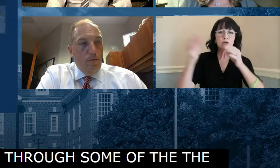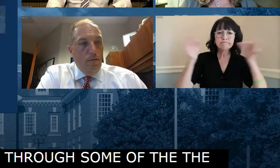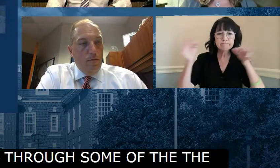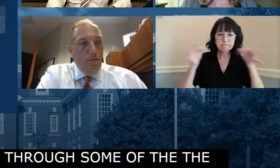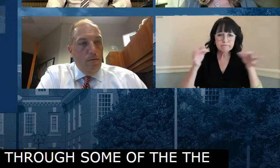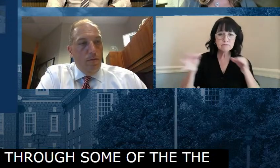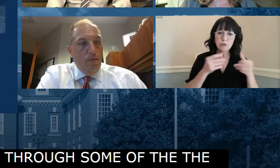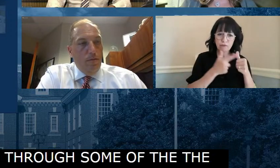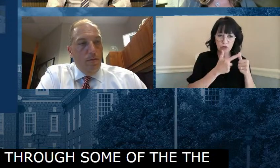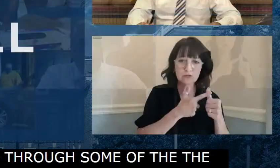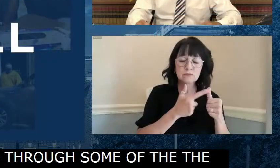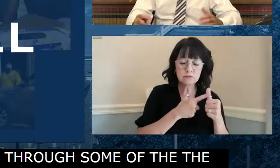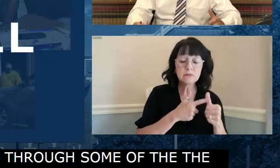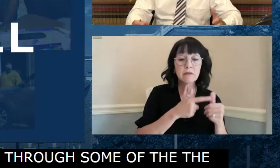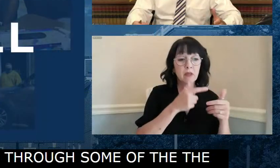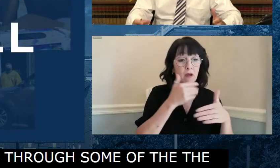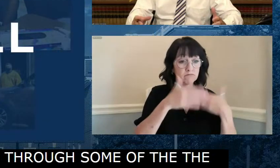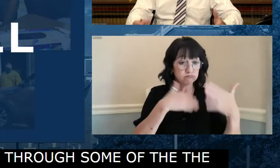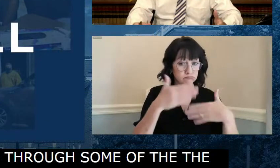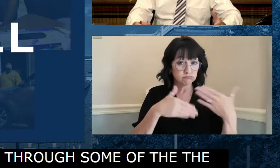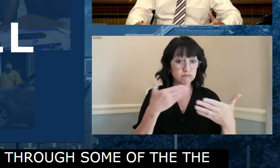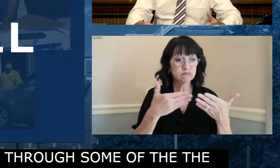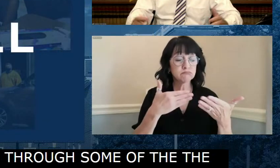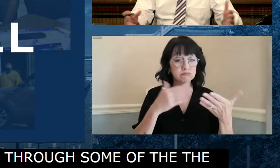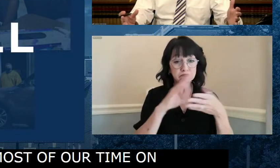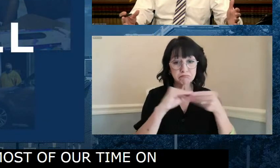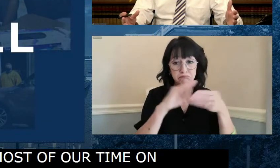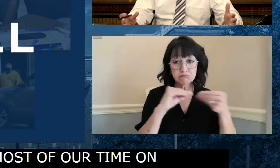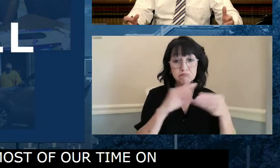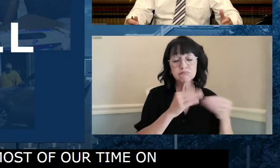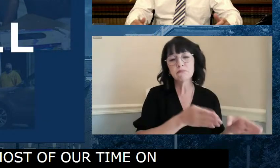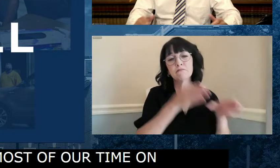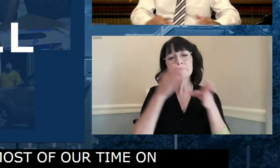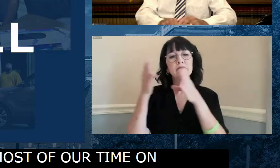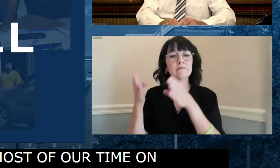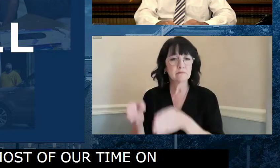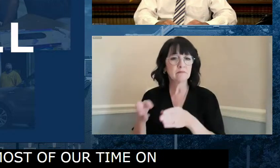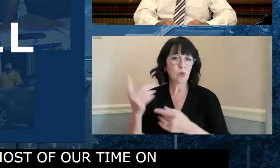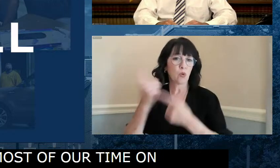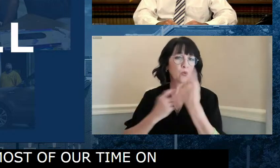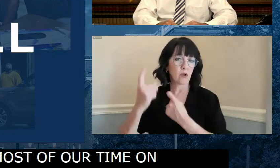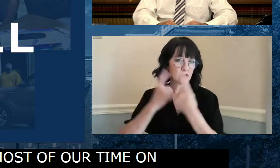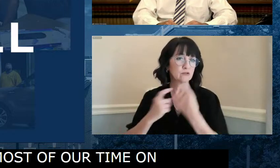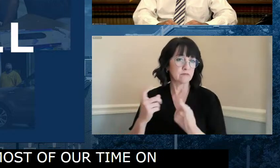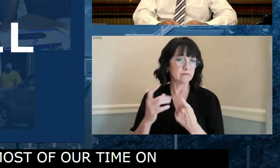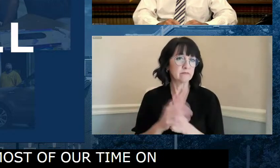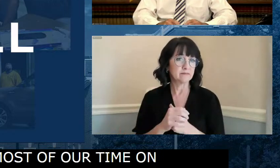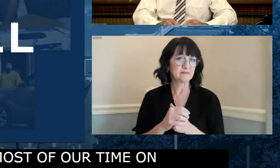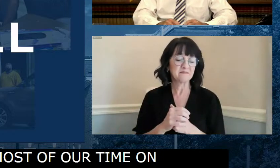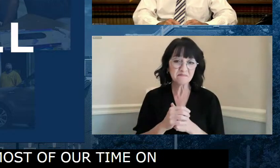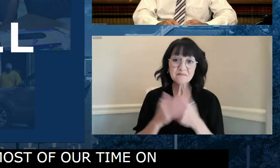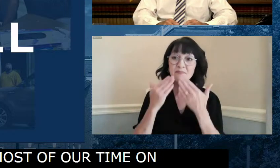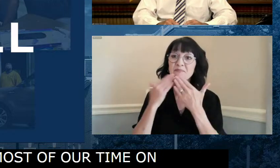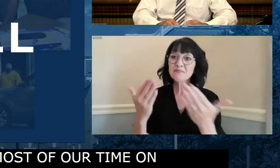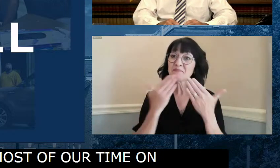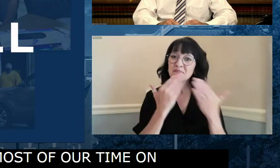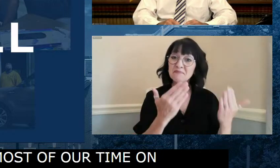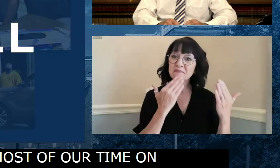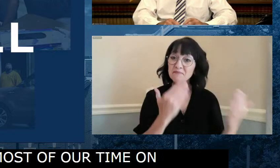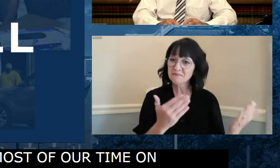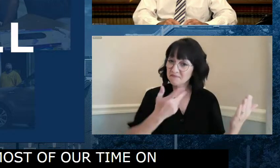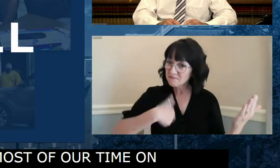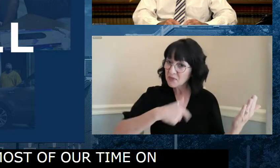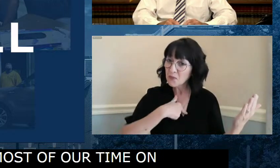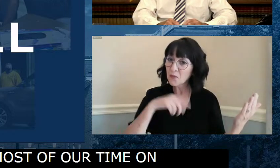time on questions. We did, thankfully, thanks to all of you, reach our goal, President Biden's goal